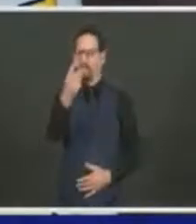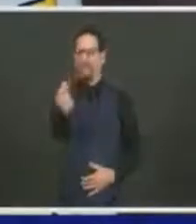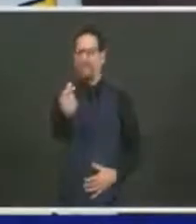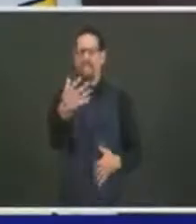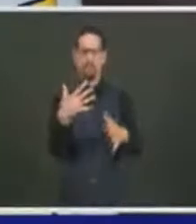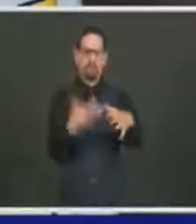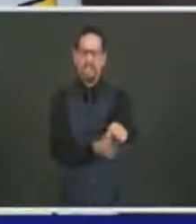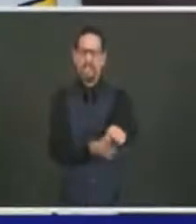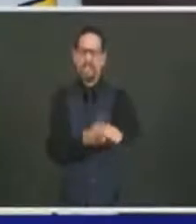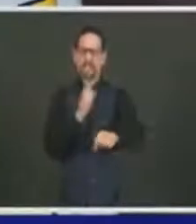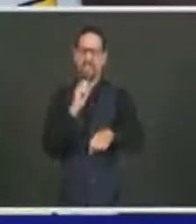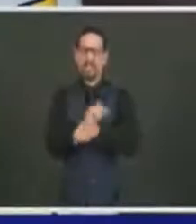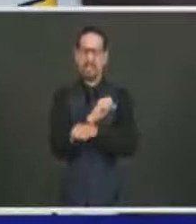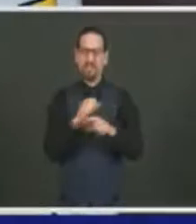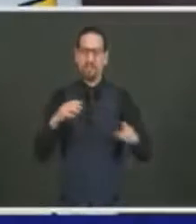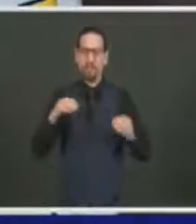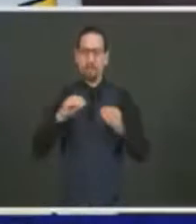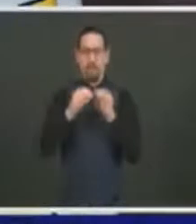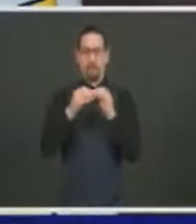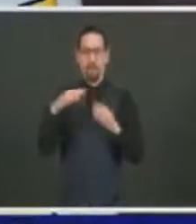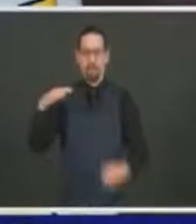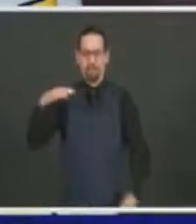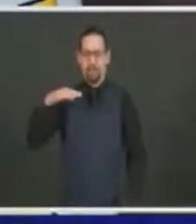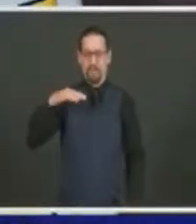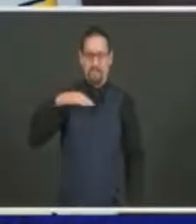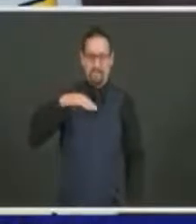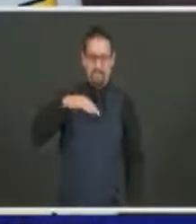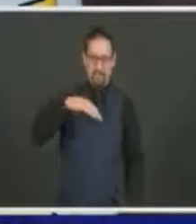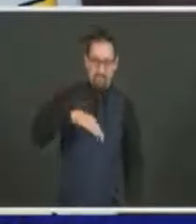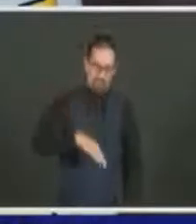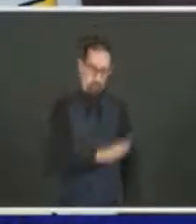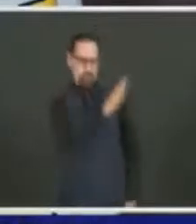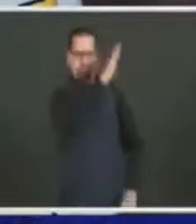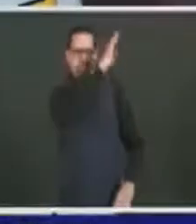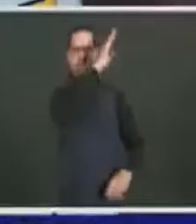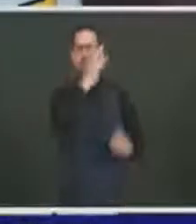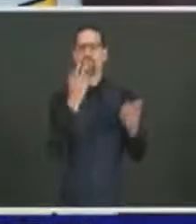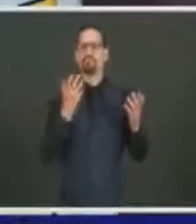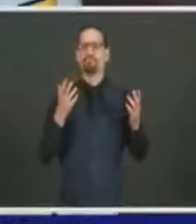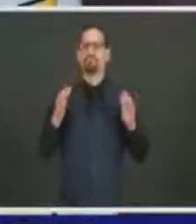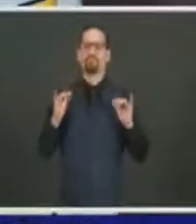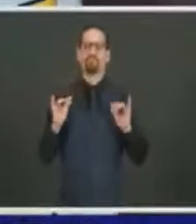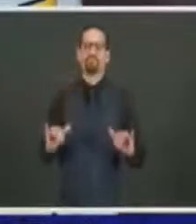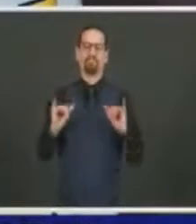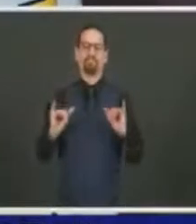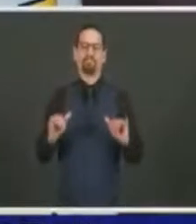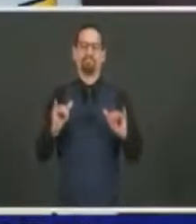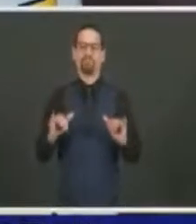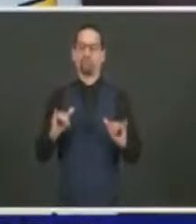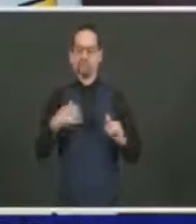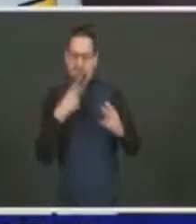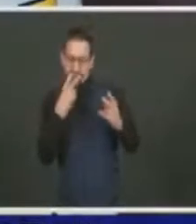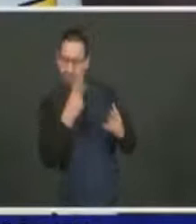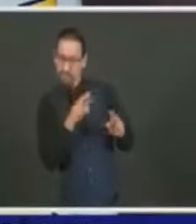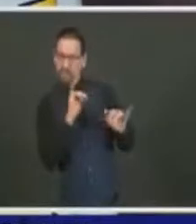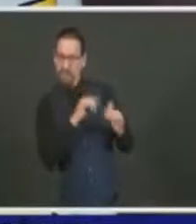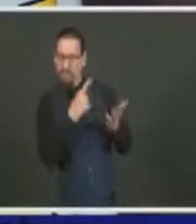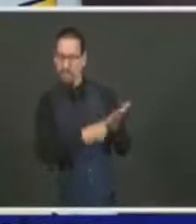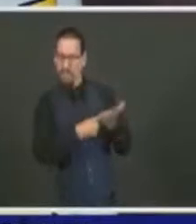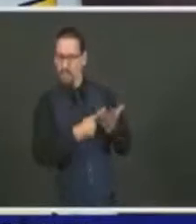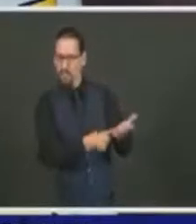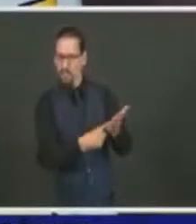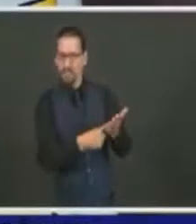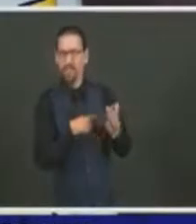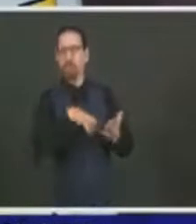from plateau to a skyrocket. Let's not let that be our story. Let's learn from that. Let's